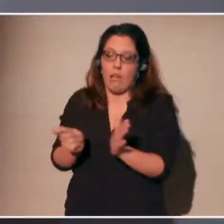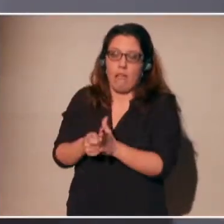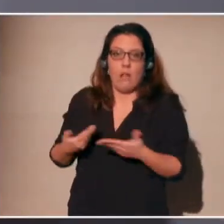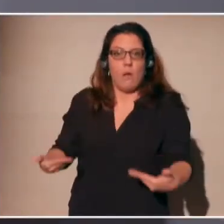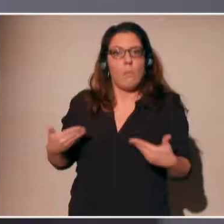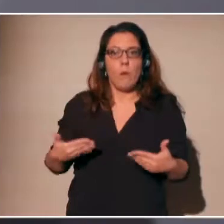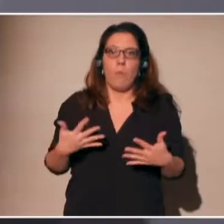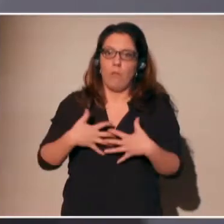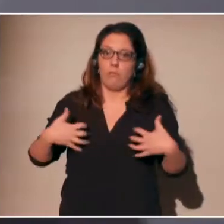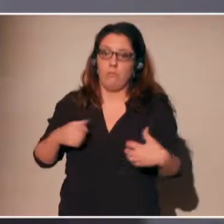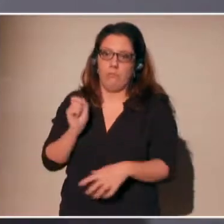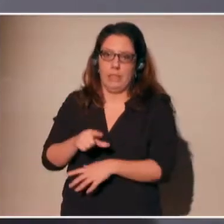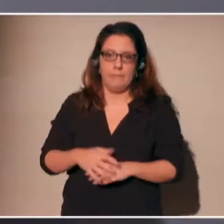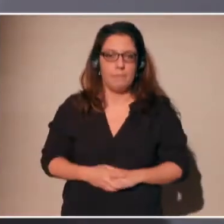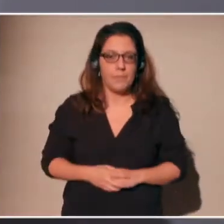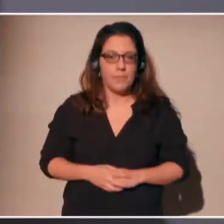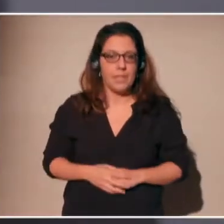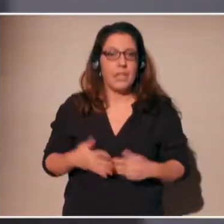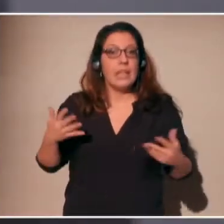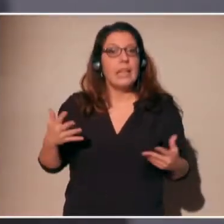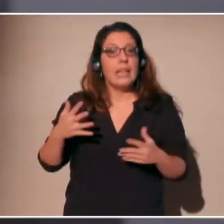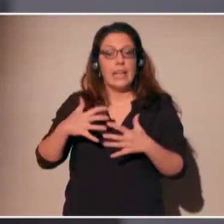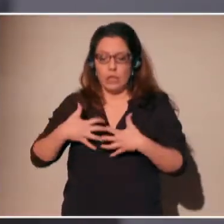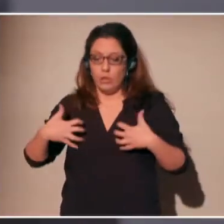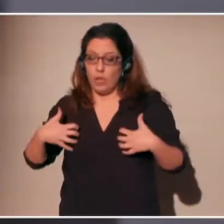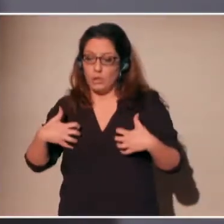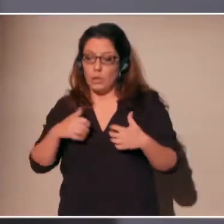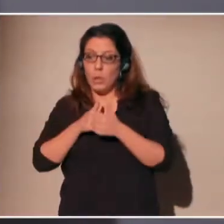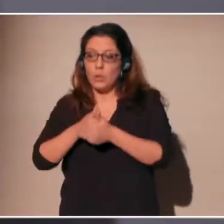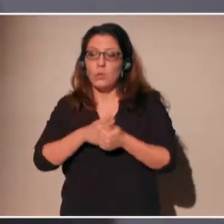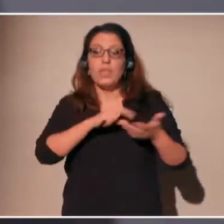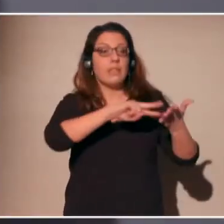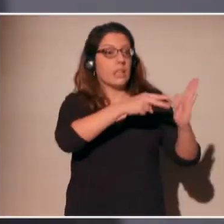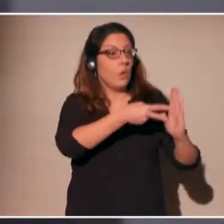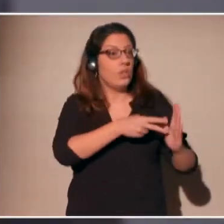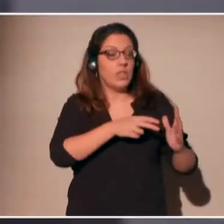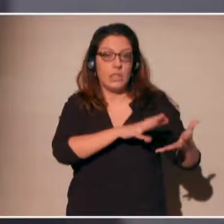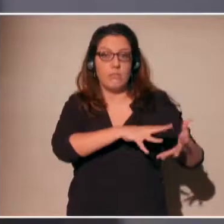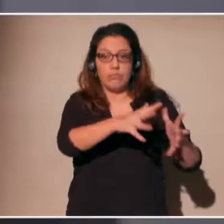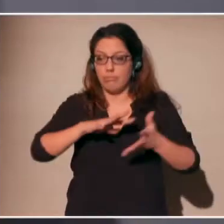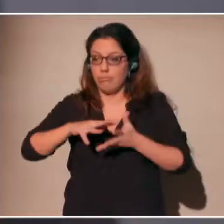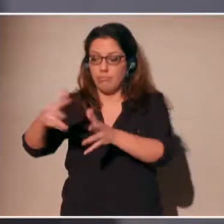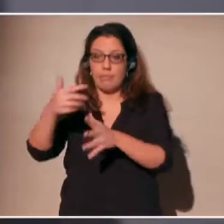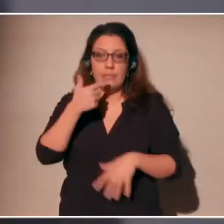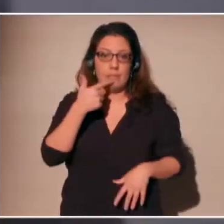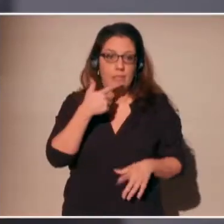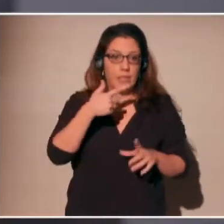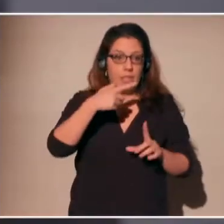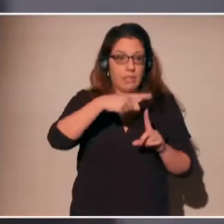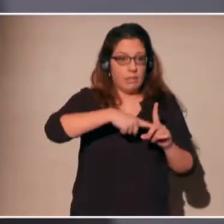And very often, science tends to follow technology, meaning that thermodynamics, for